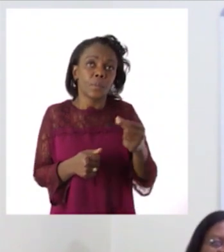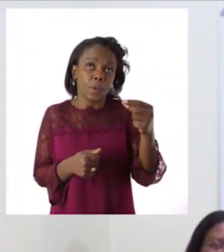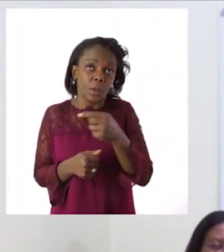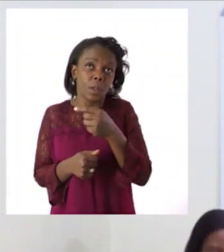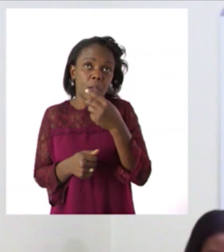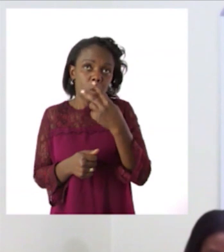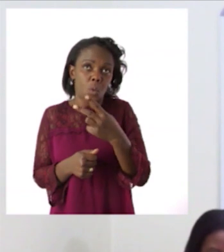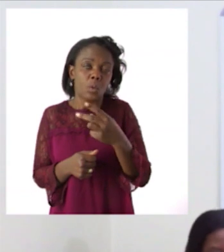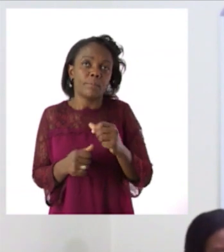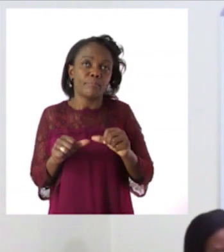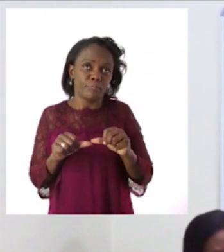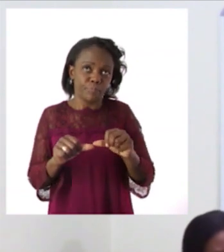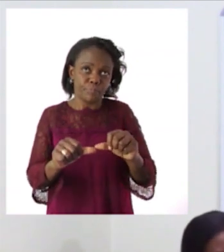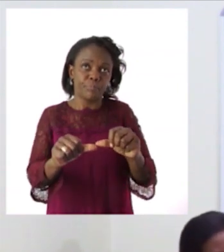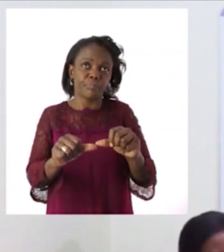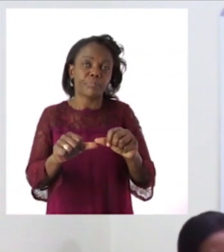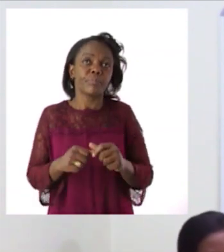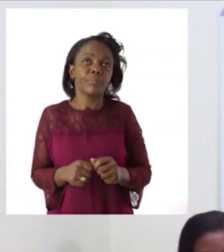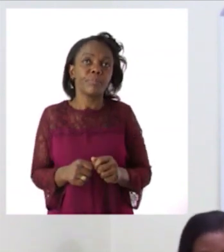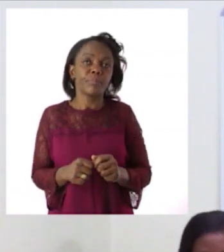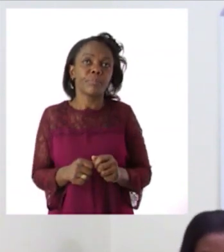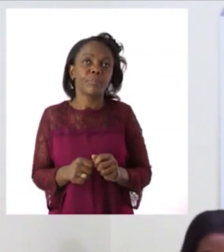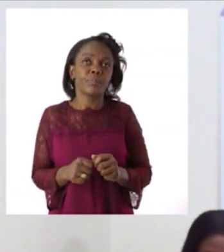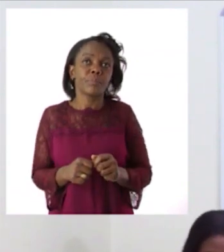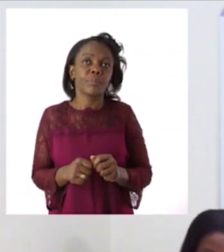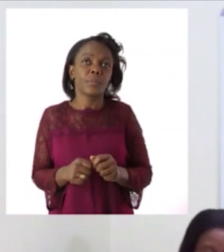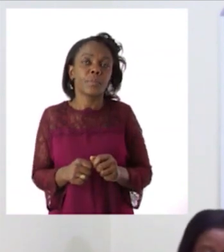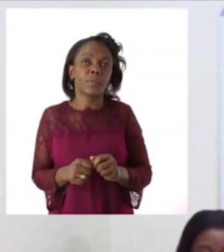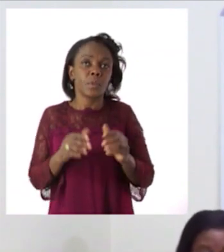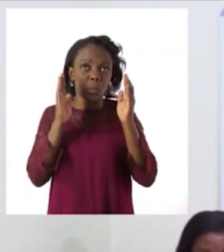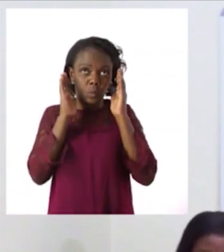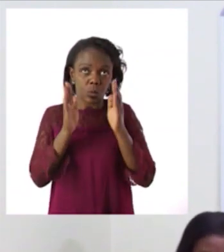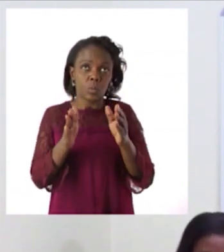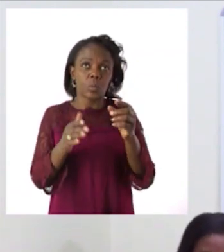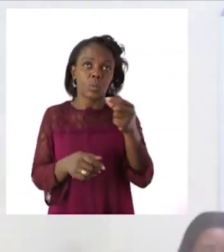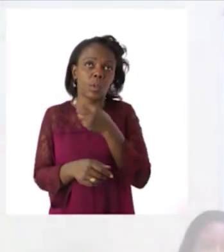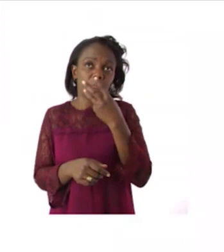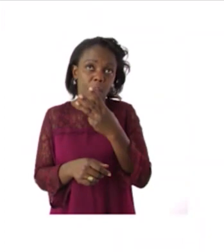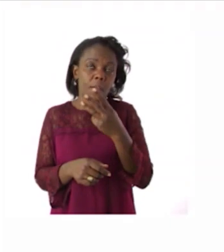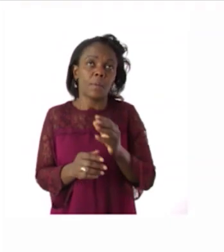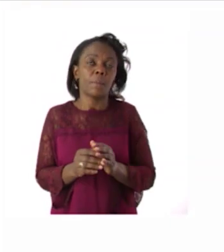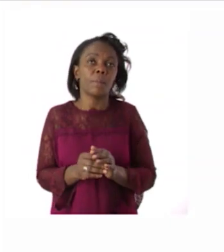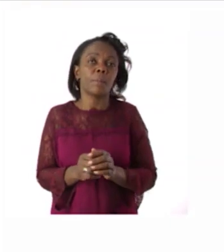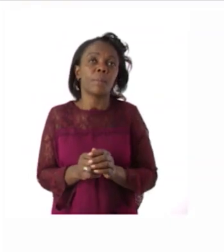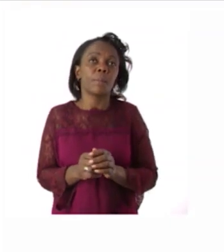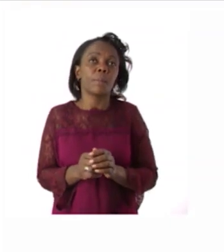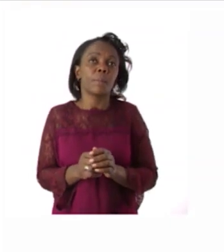you go, enjoy. Let me now take through the grade 3 with their activity. Grade